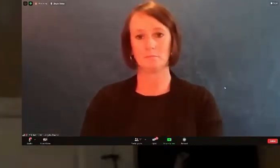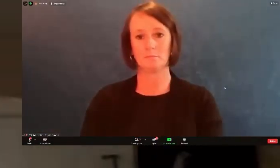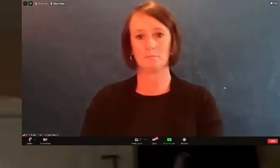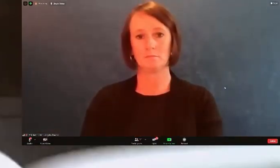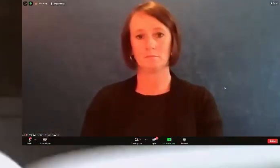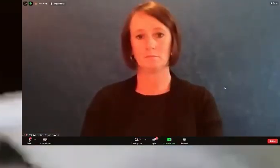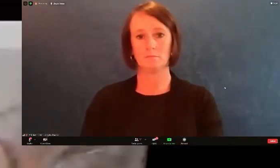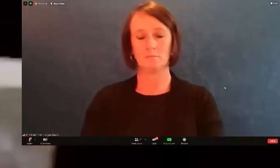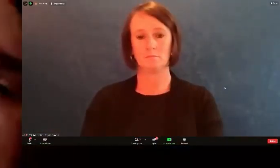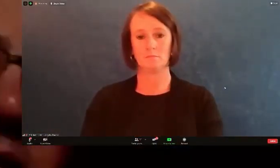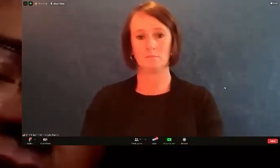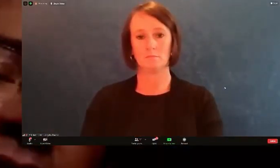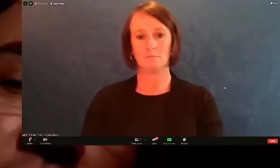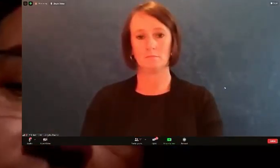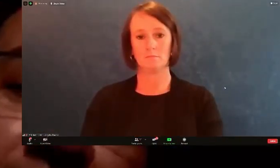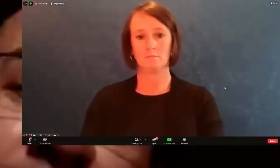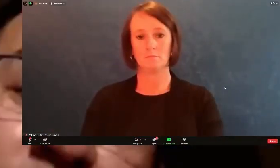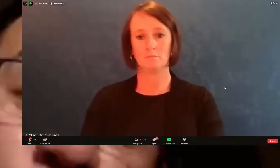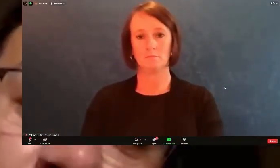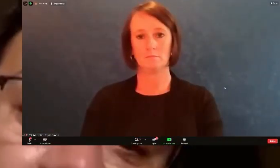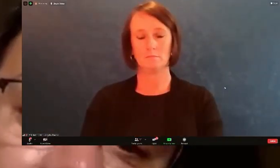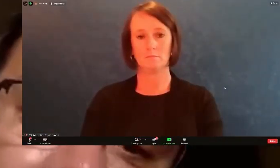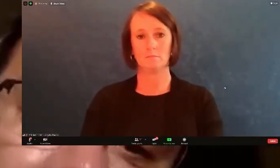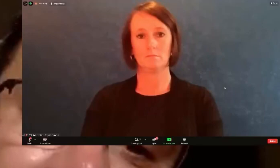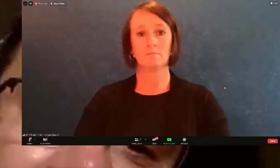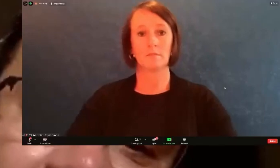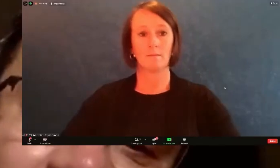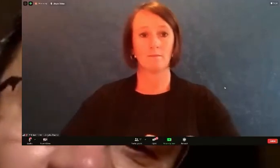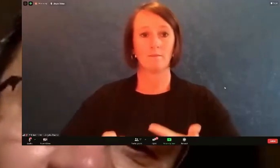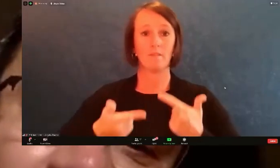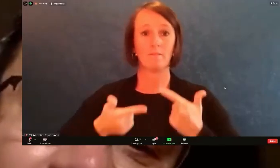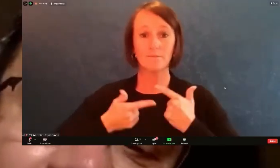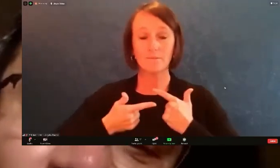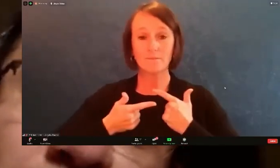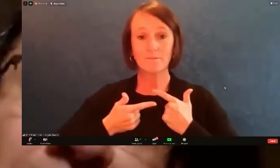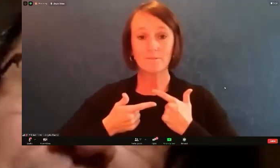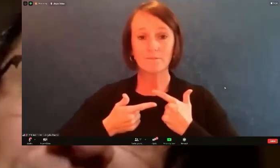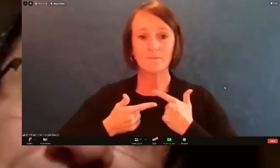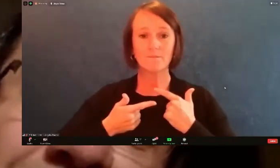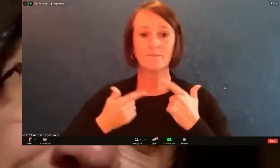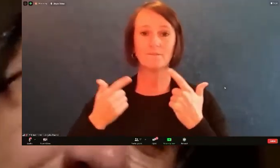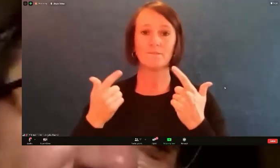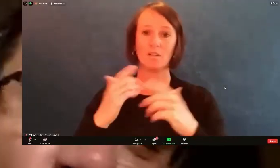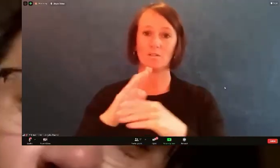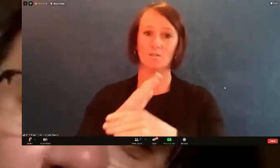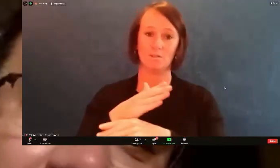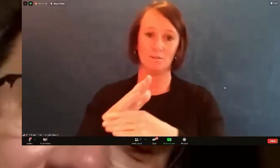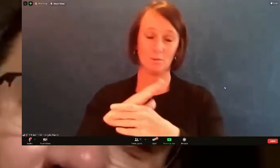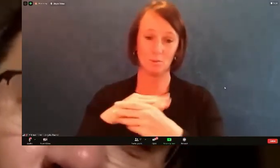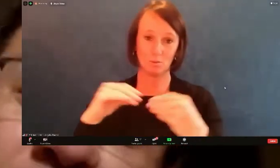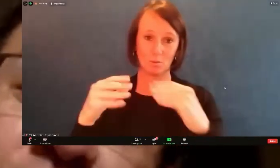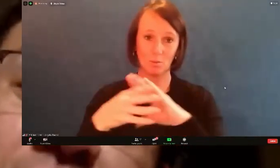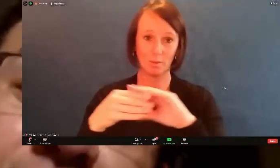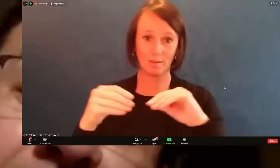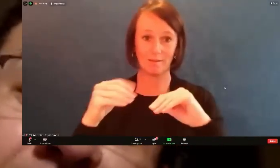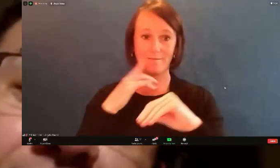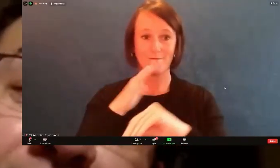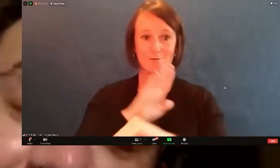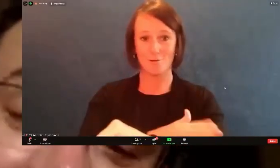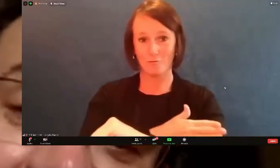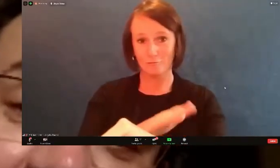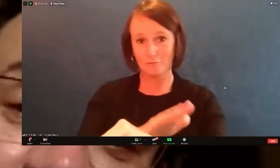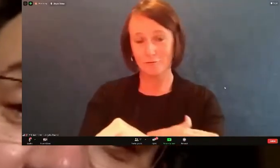Your life is a song we shall sing together. Your life is a story we shall